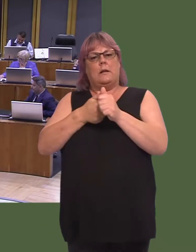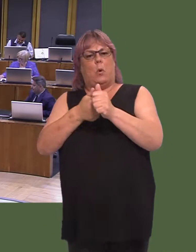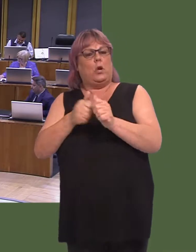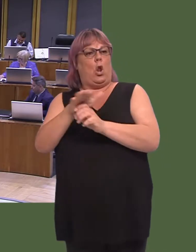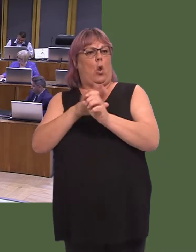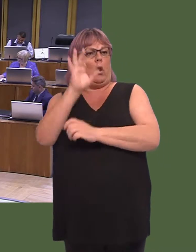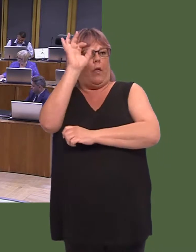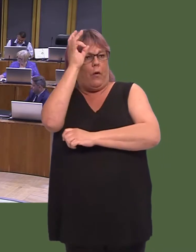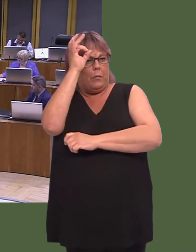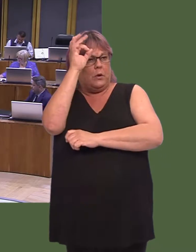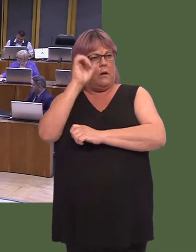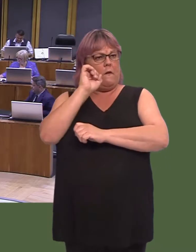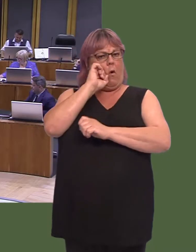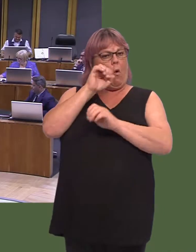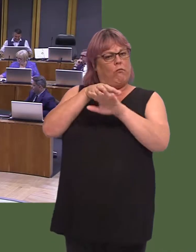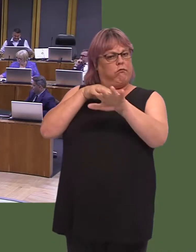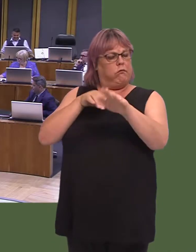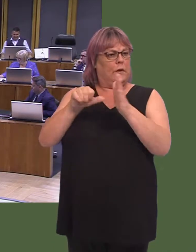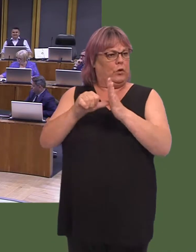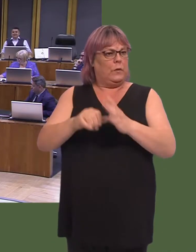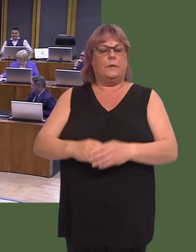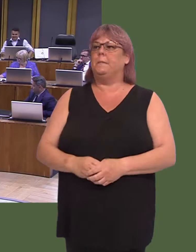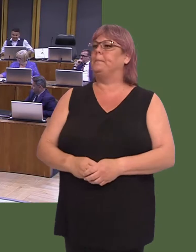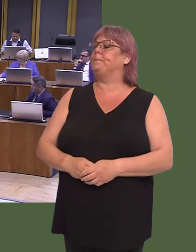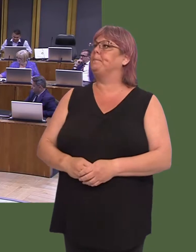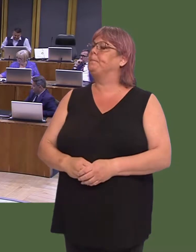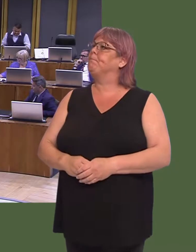already mentioned, and supporting local authorities to address key local issues.